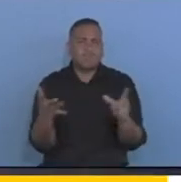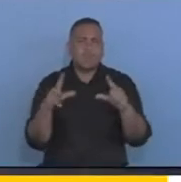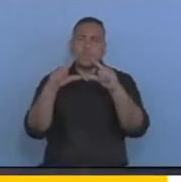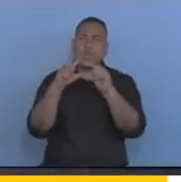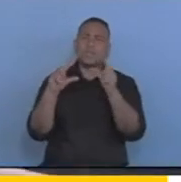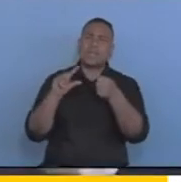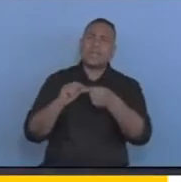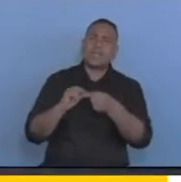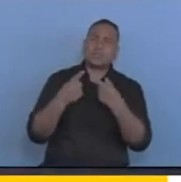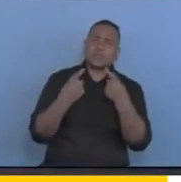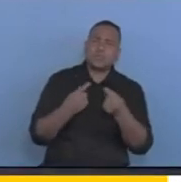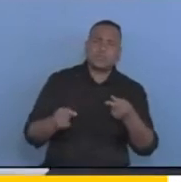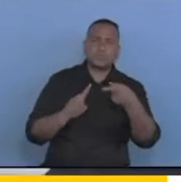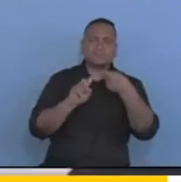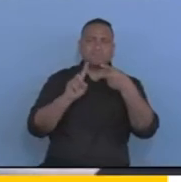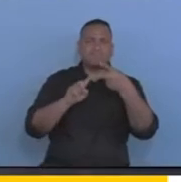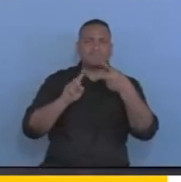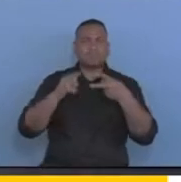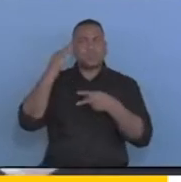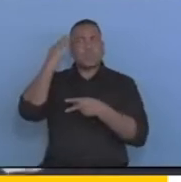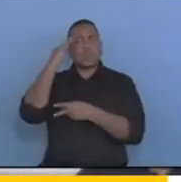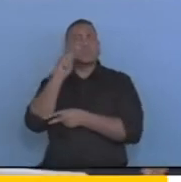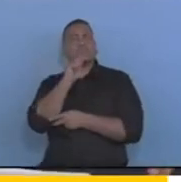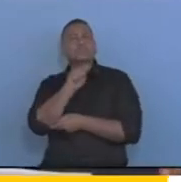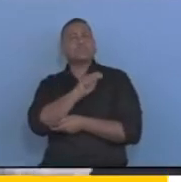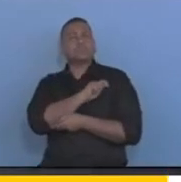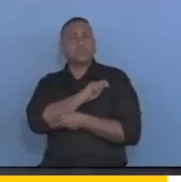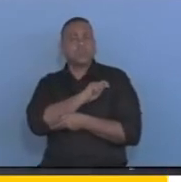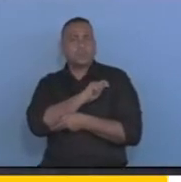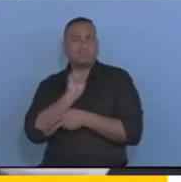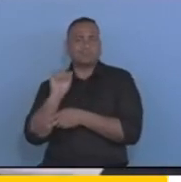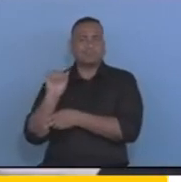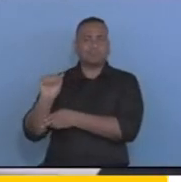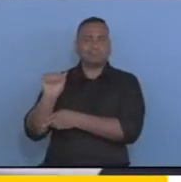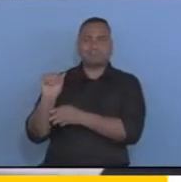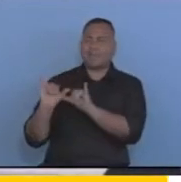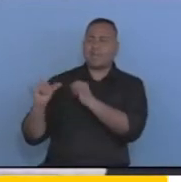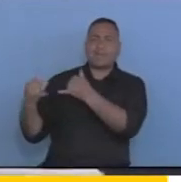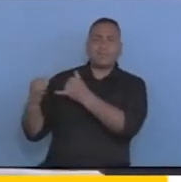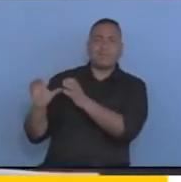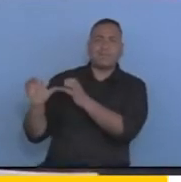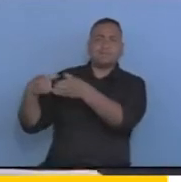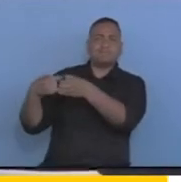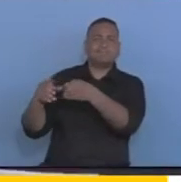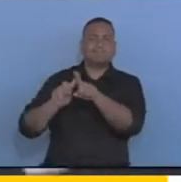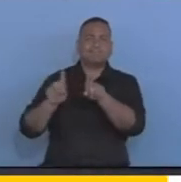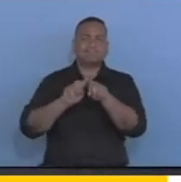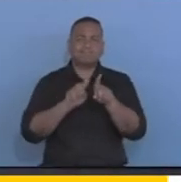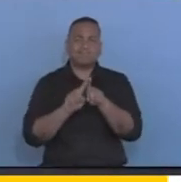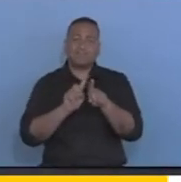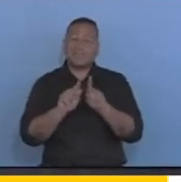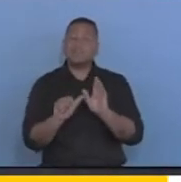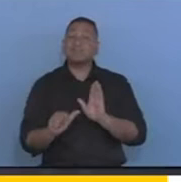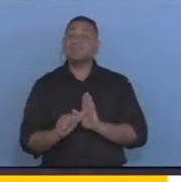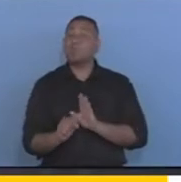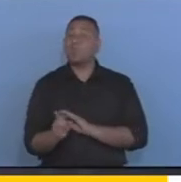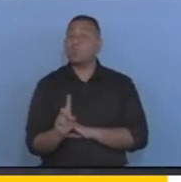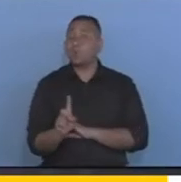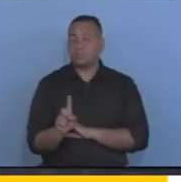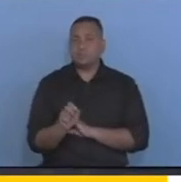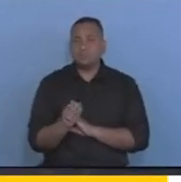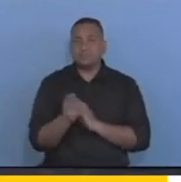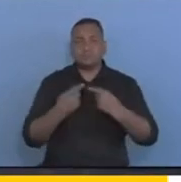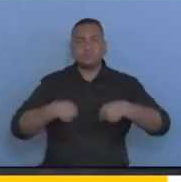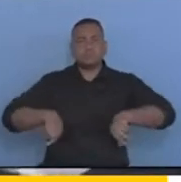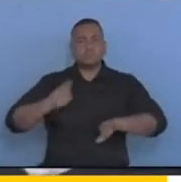is when it comes to this industry and this specific sector. But more importantly, when you got to juggle up where